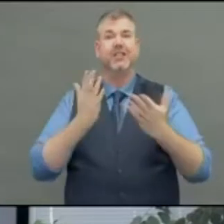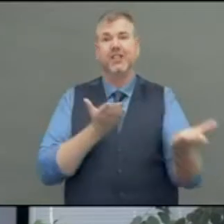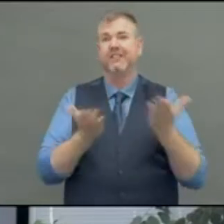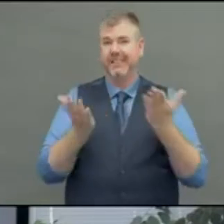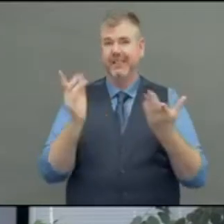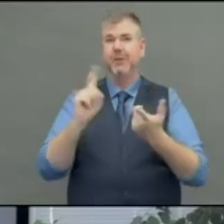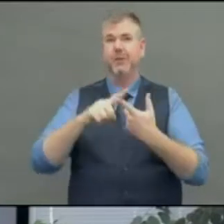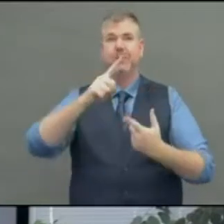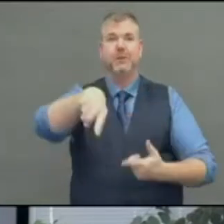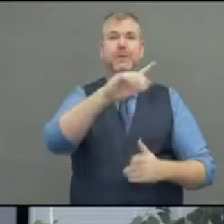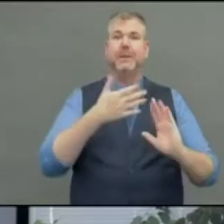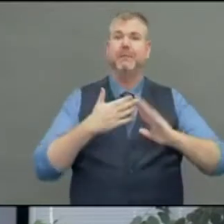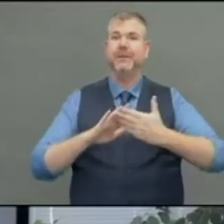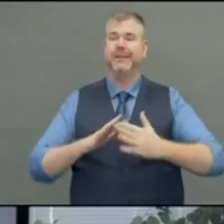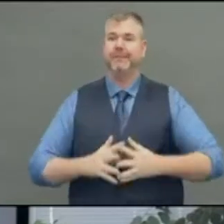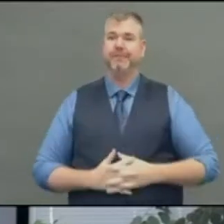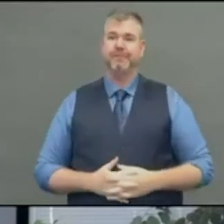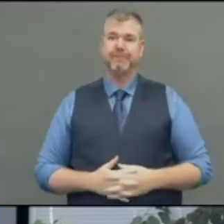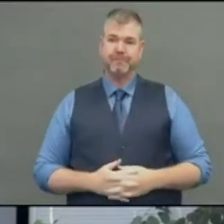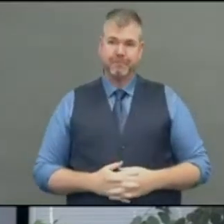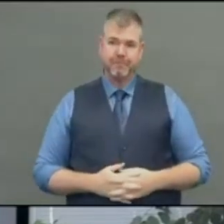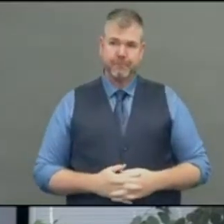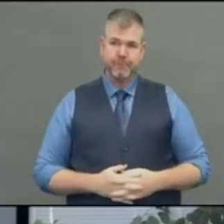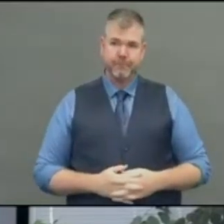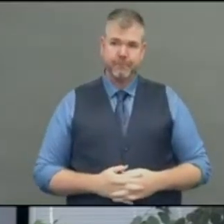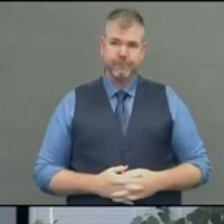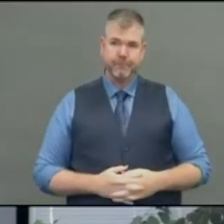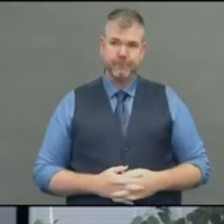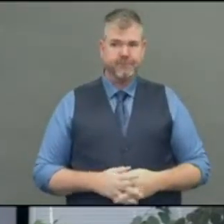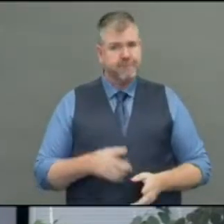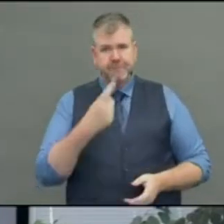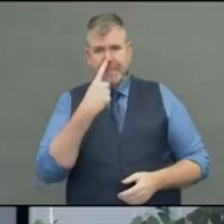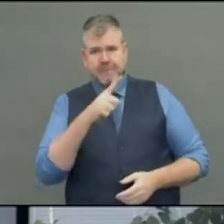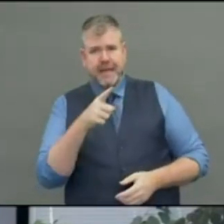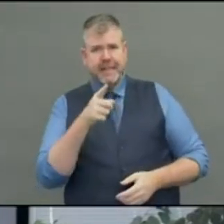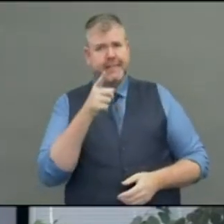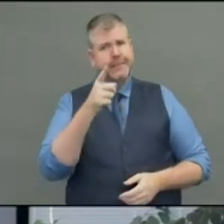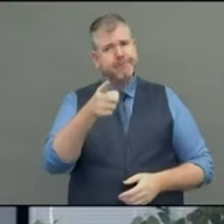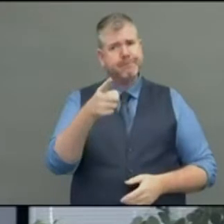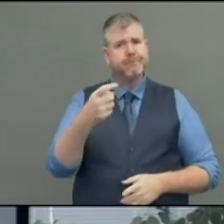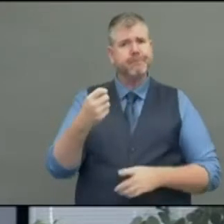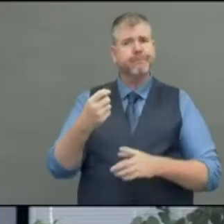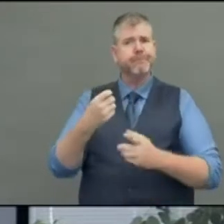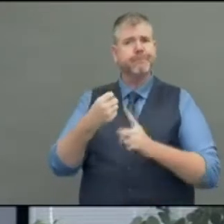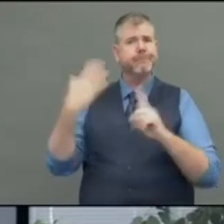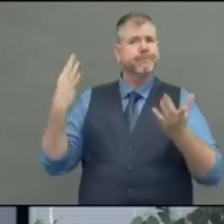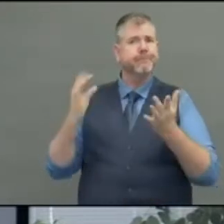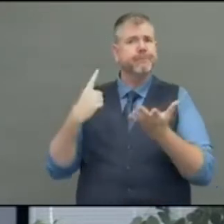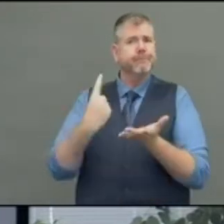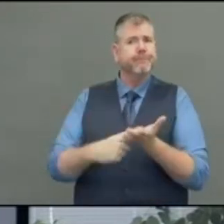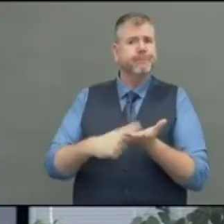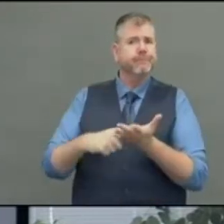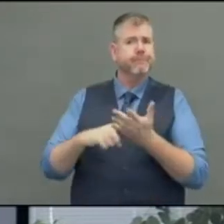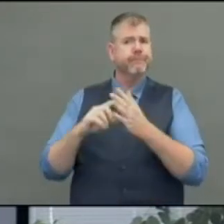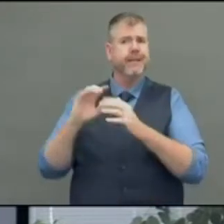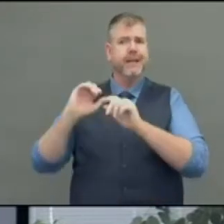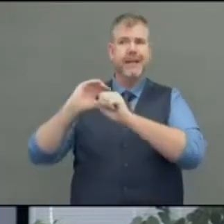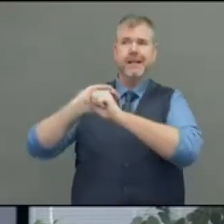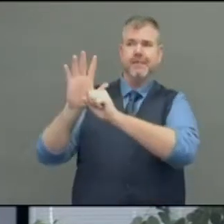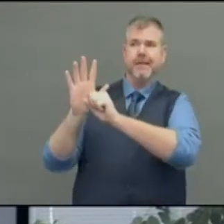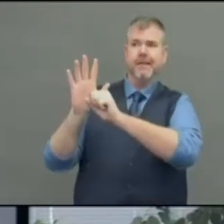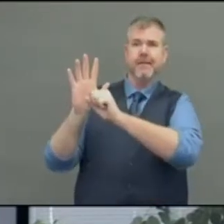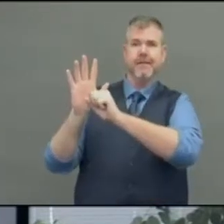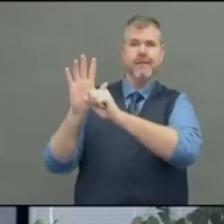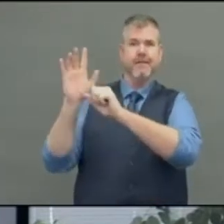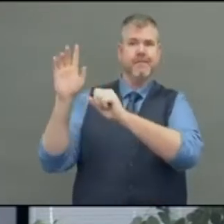county. So Carmen, can you please talk to us about how has COVID-19 impacted your